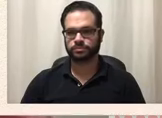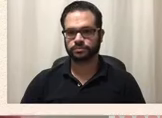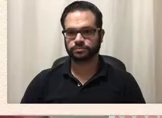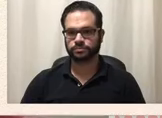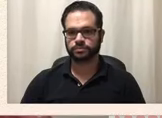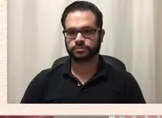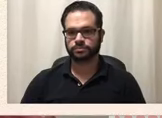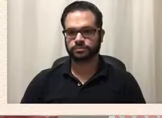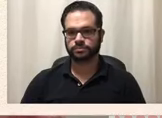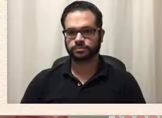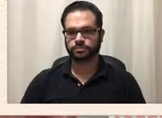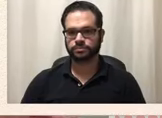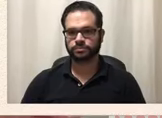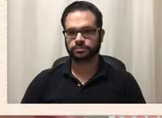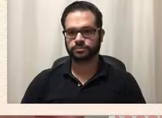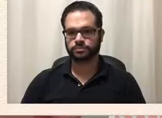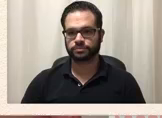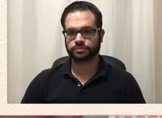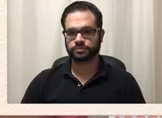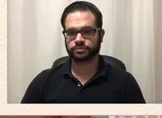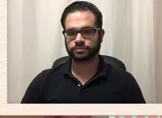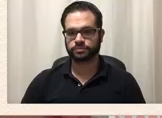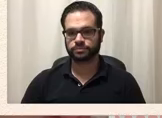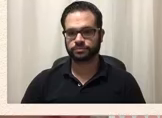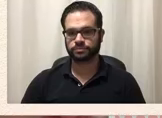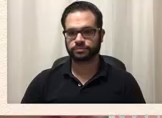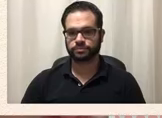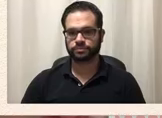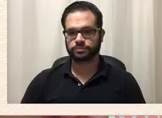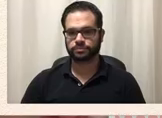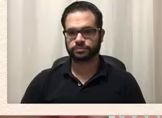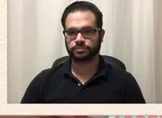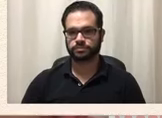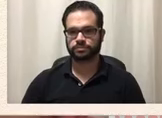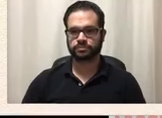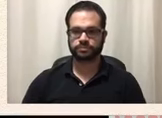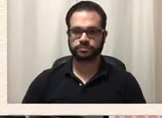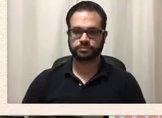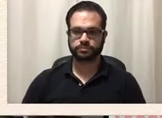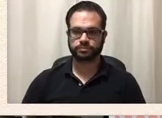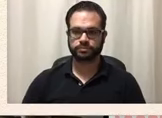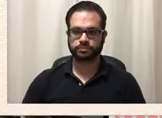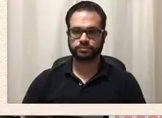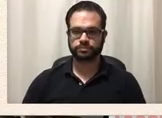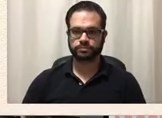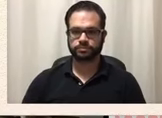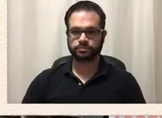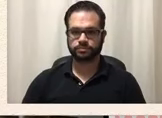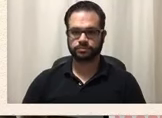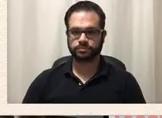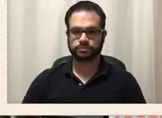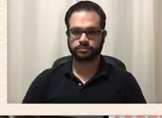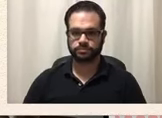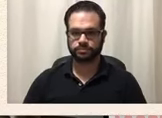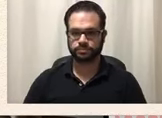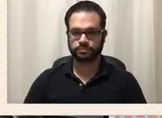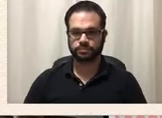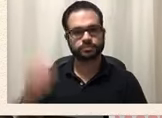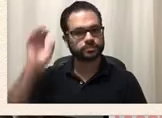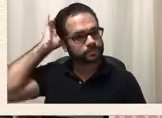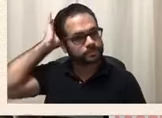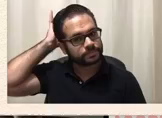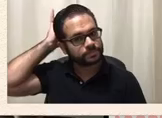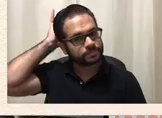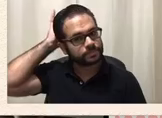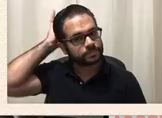I mean, they give me your phone and well, not only your. Okay. So